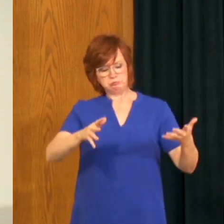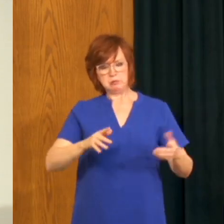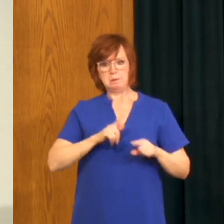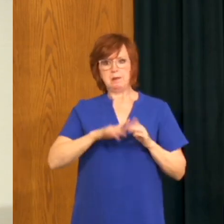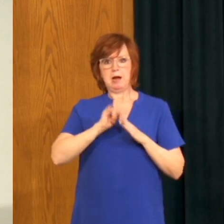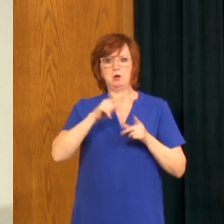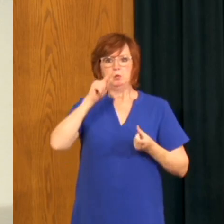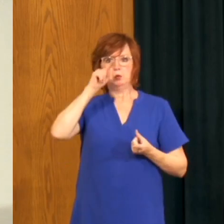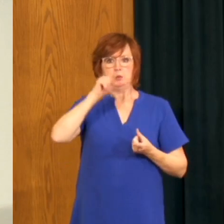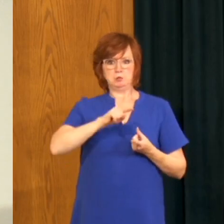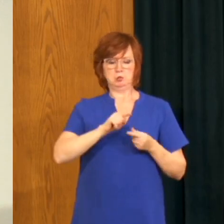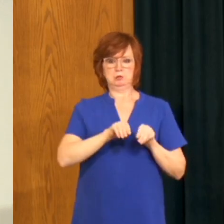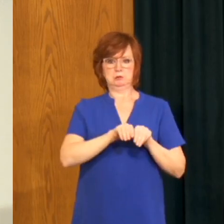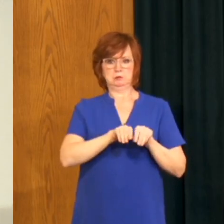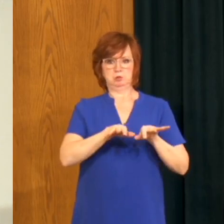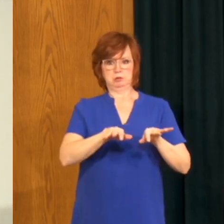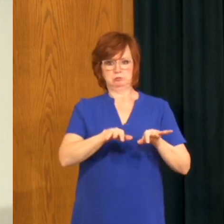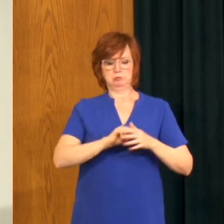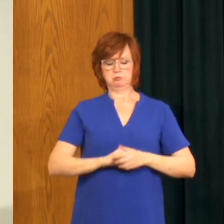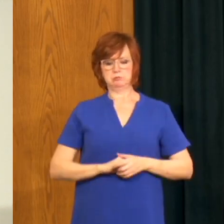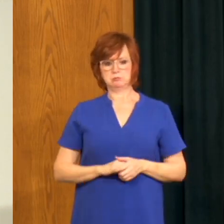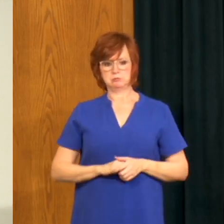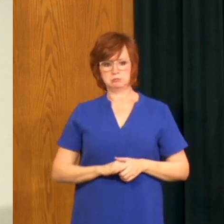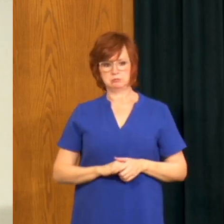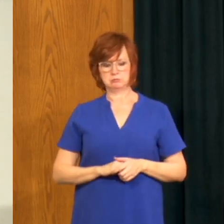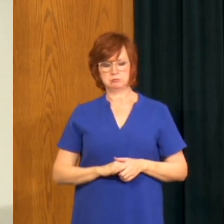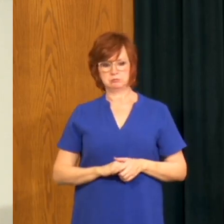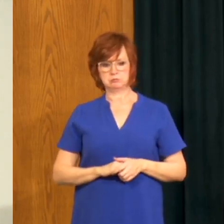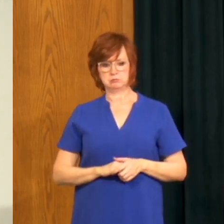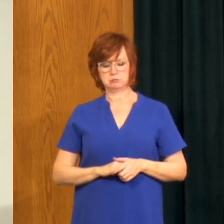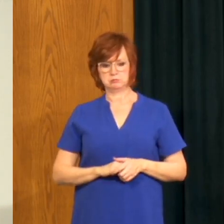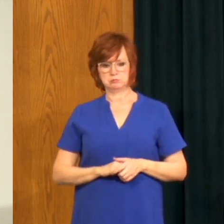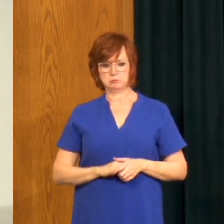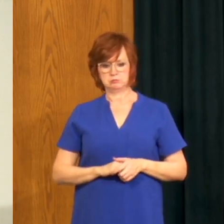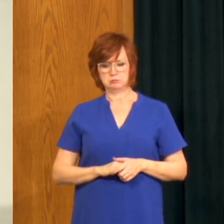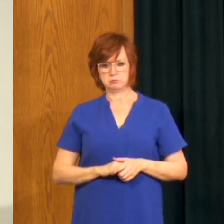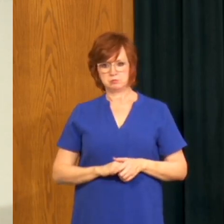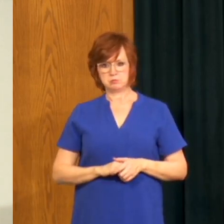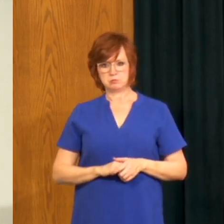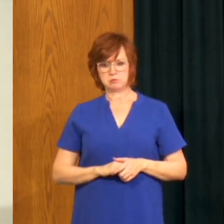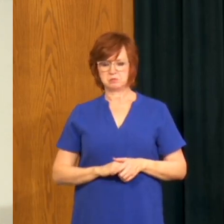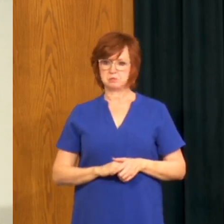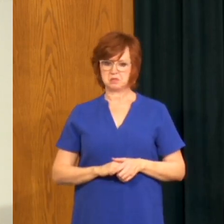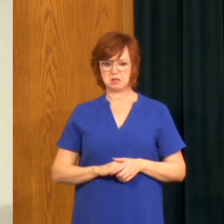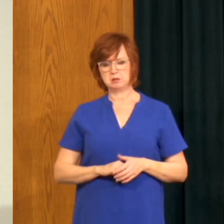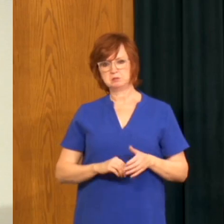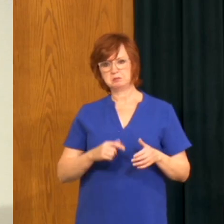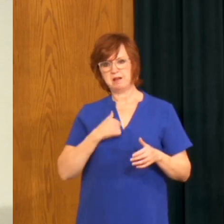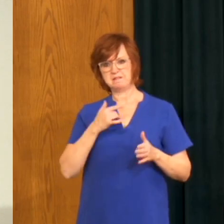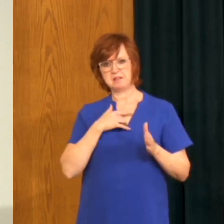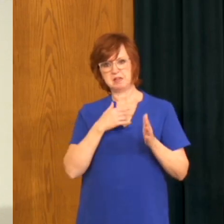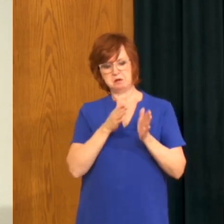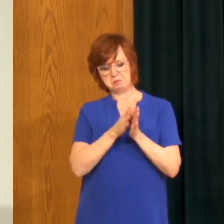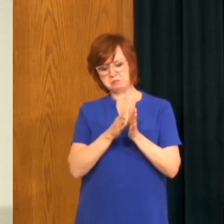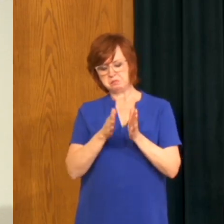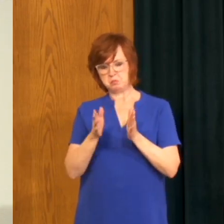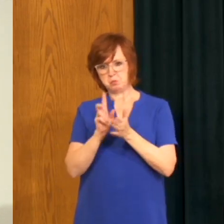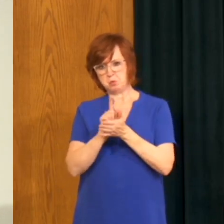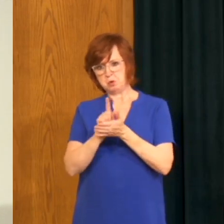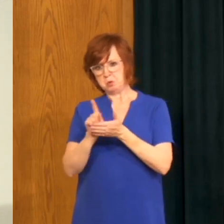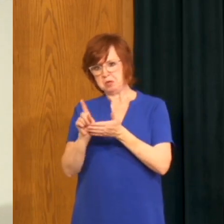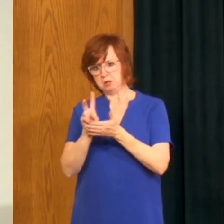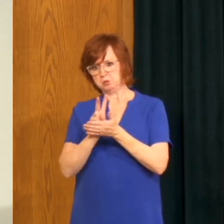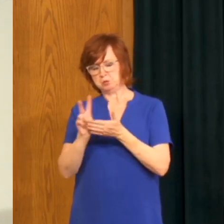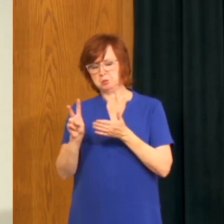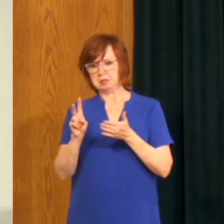minimize that risk? I think over the next 1 to 2 weeks, there may be some recommendations that may